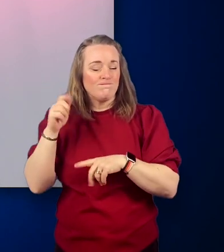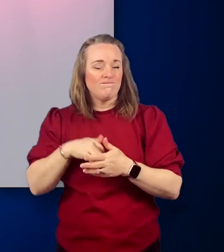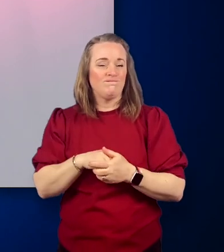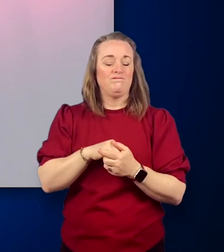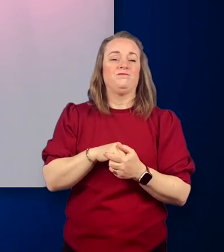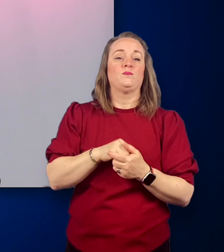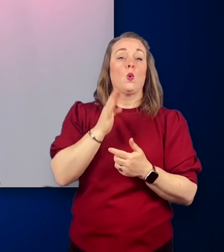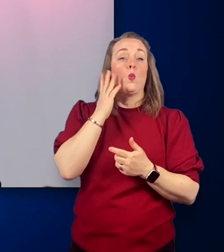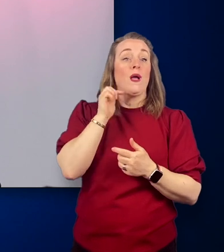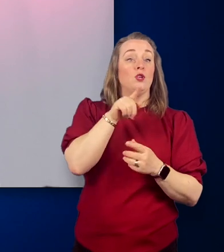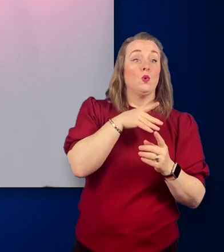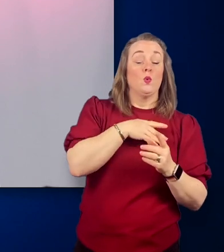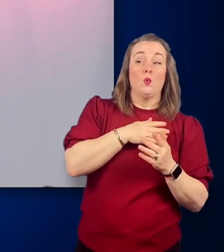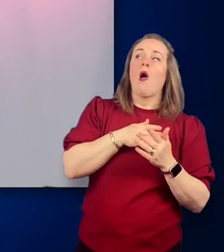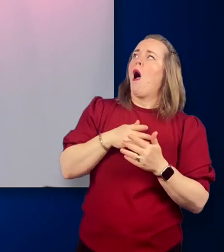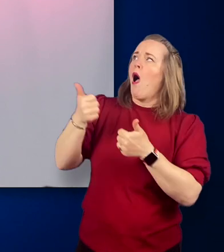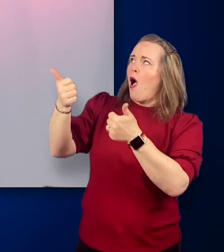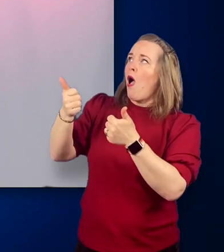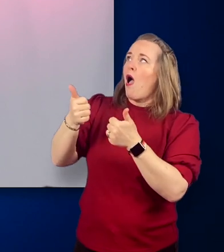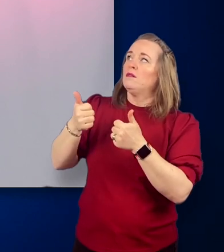And then when you go,